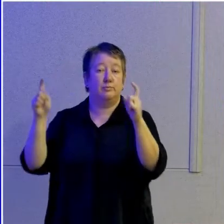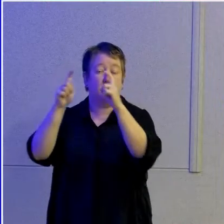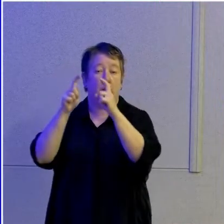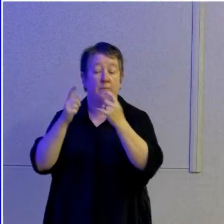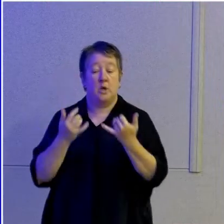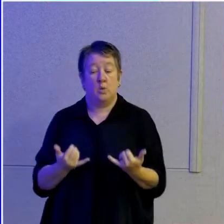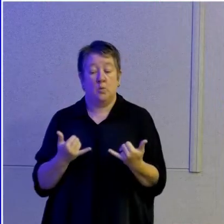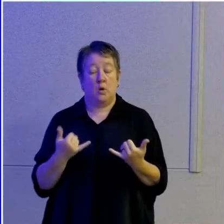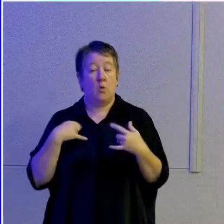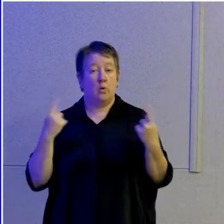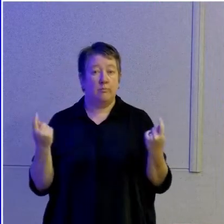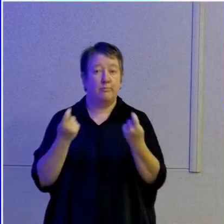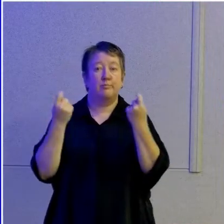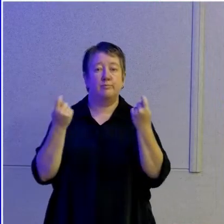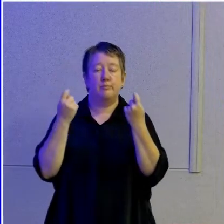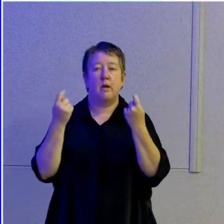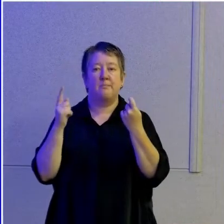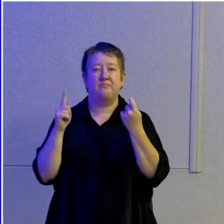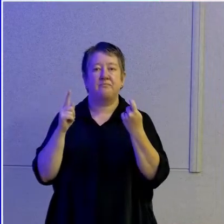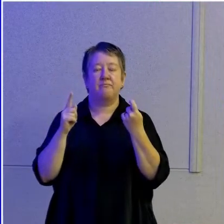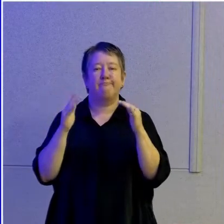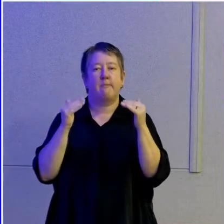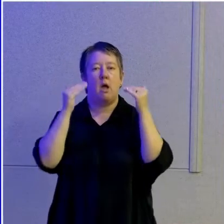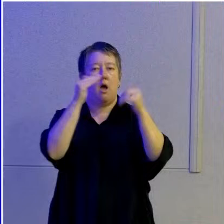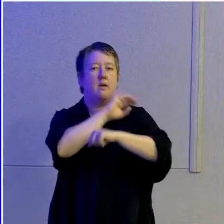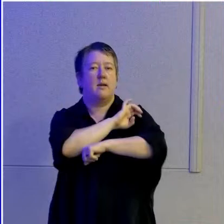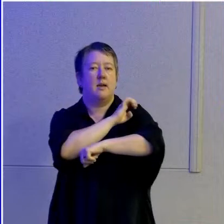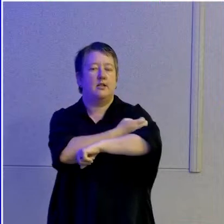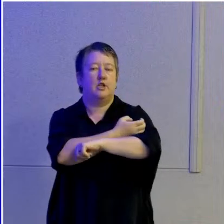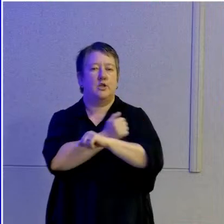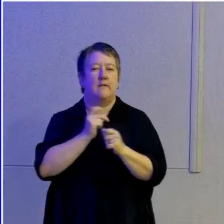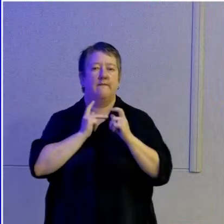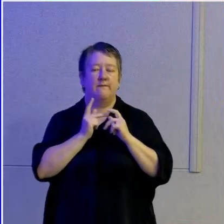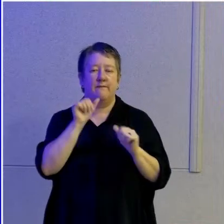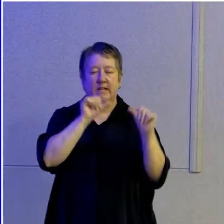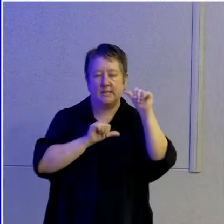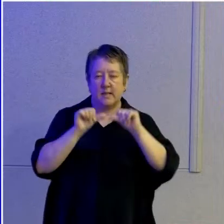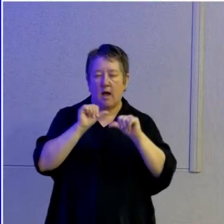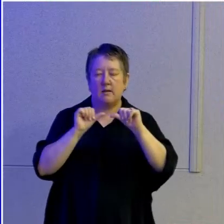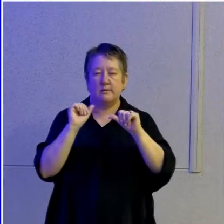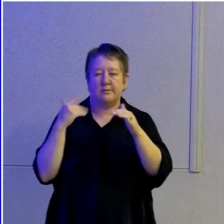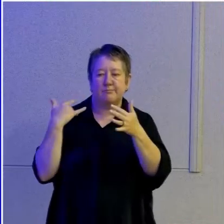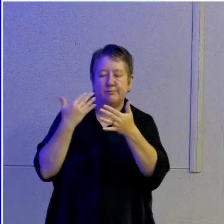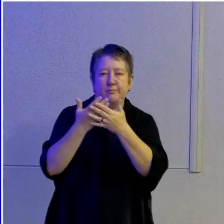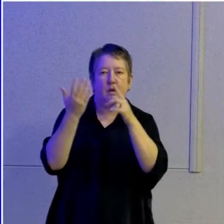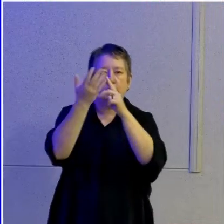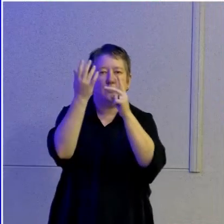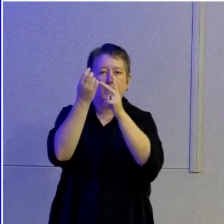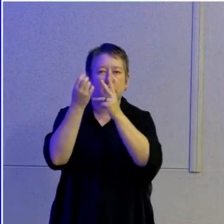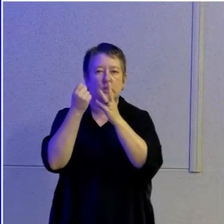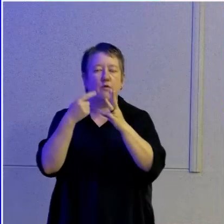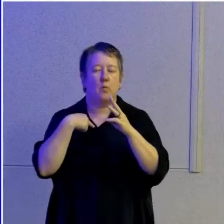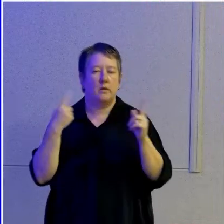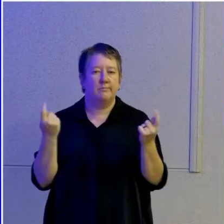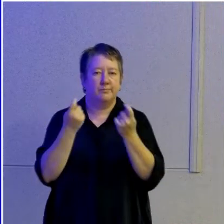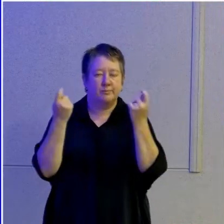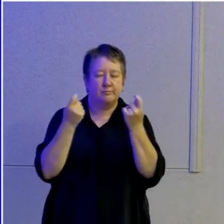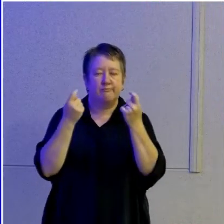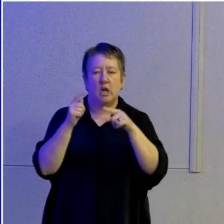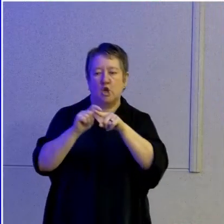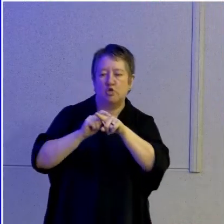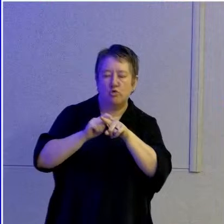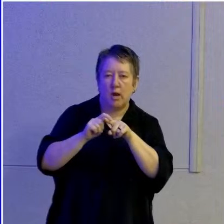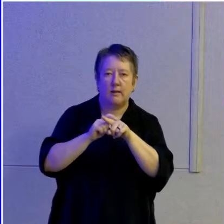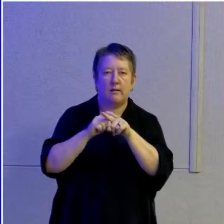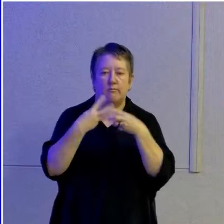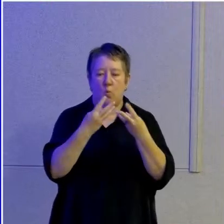within the context of the high energy physics, content, skills, and training, collaboration, and technology